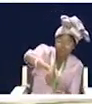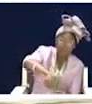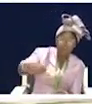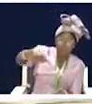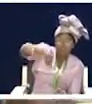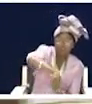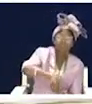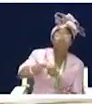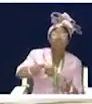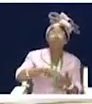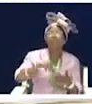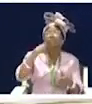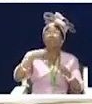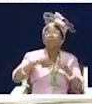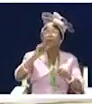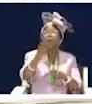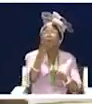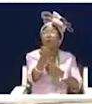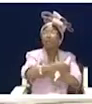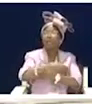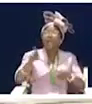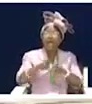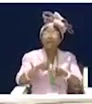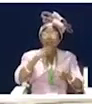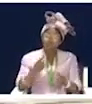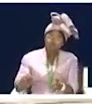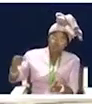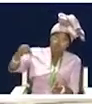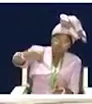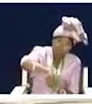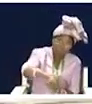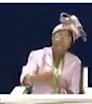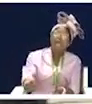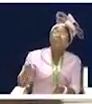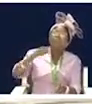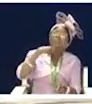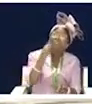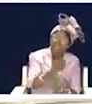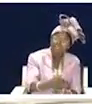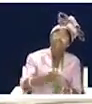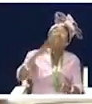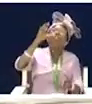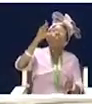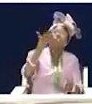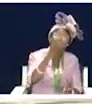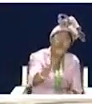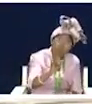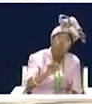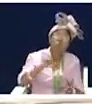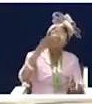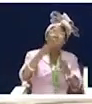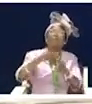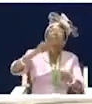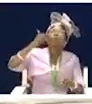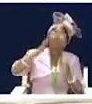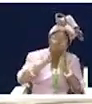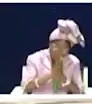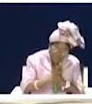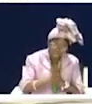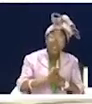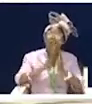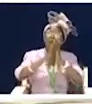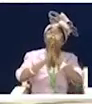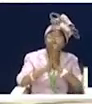that leg. He said one day, suddenly as he was applying it and mentioned the name of Papa Adeboye and he was praying,